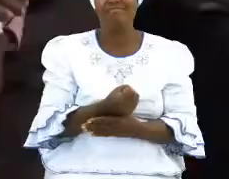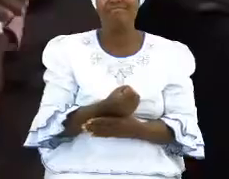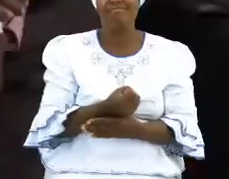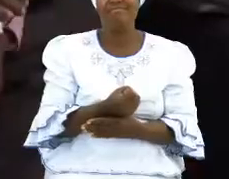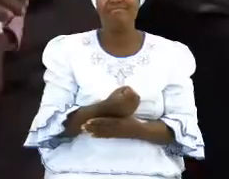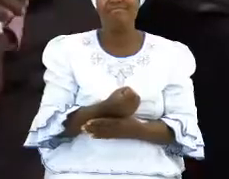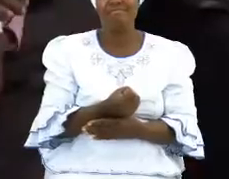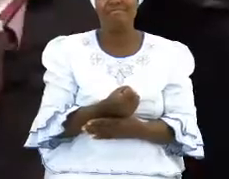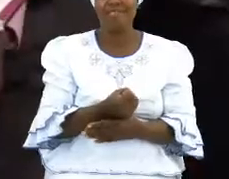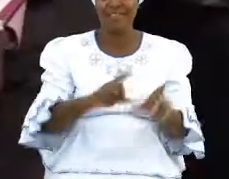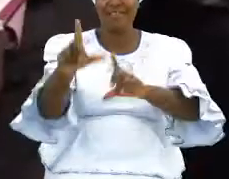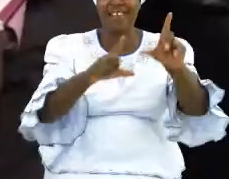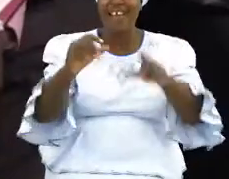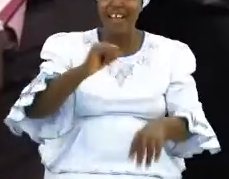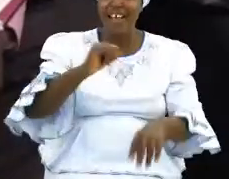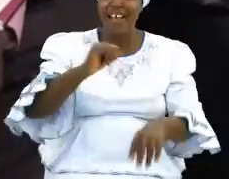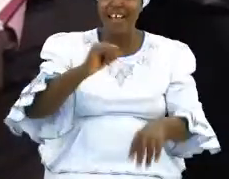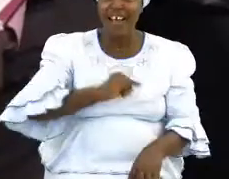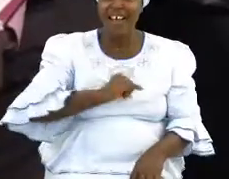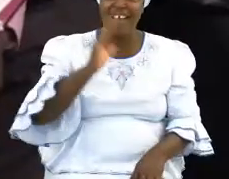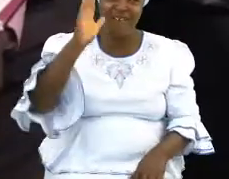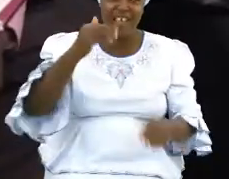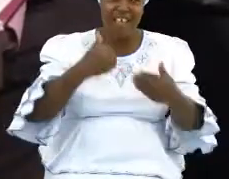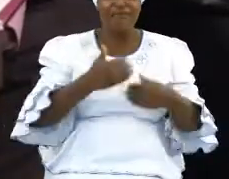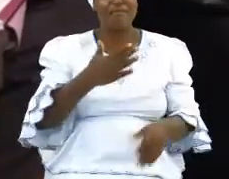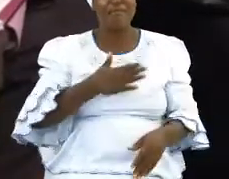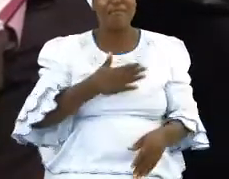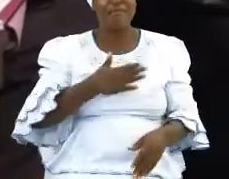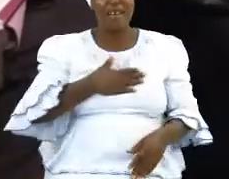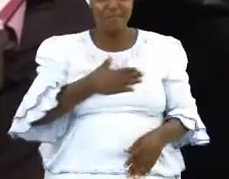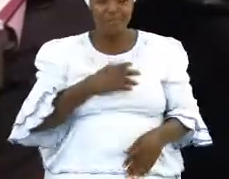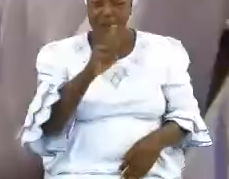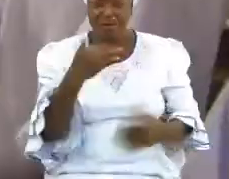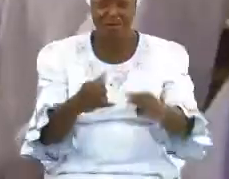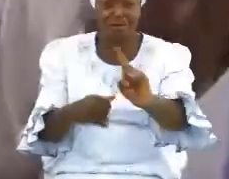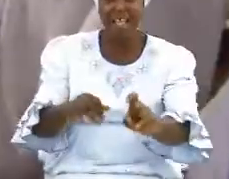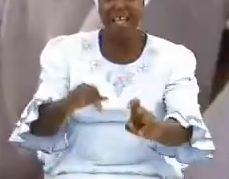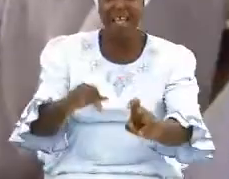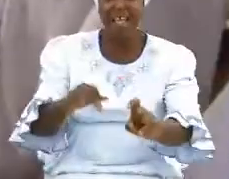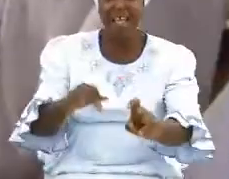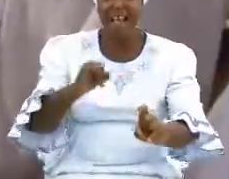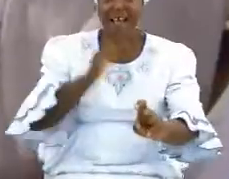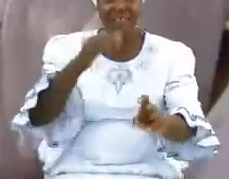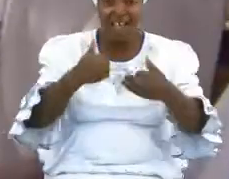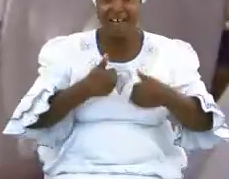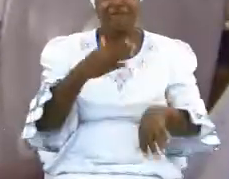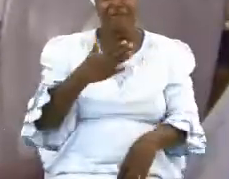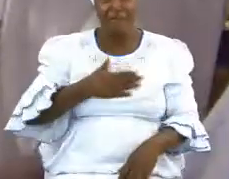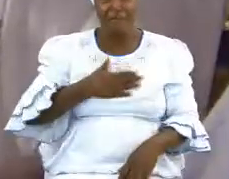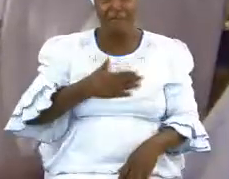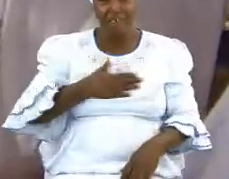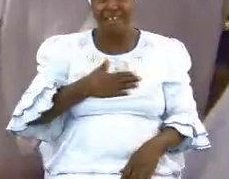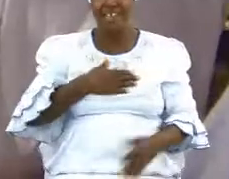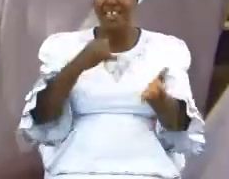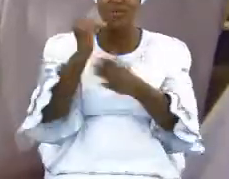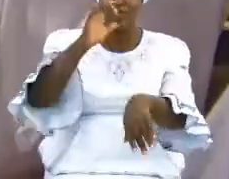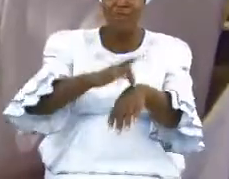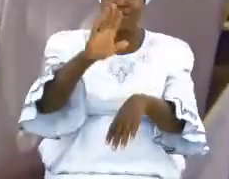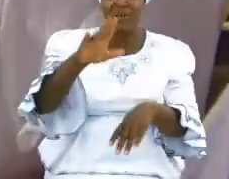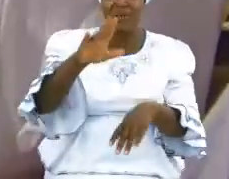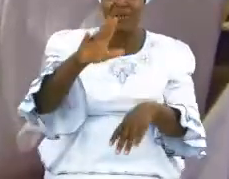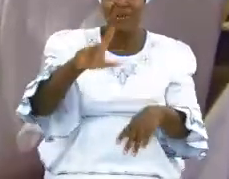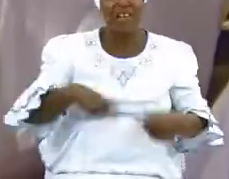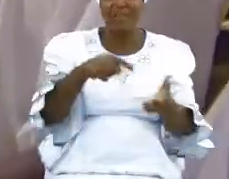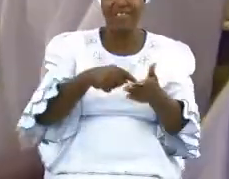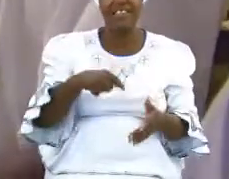I will have mine. Who are you? I will have mine. It will touch your life tonight